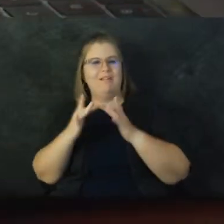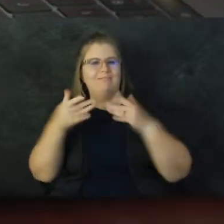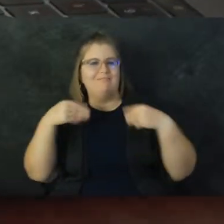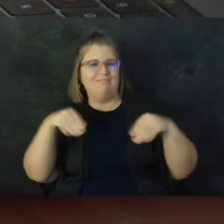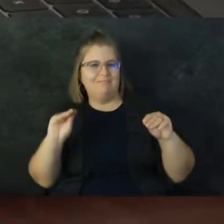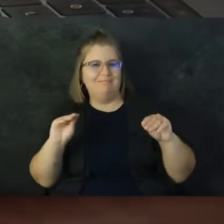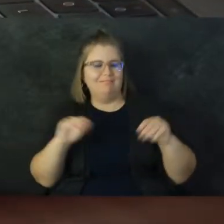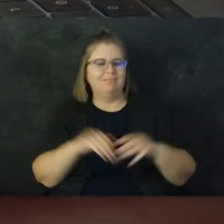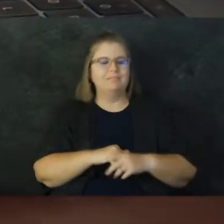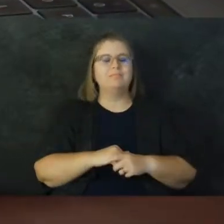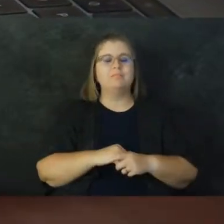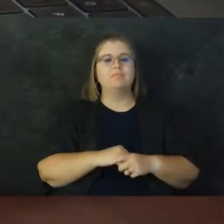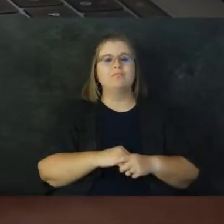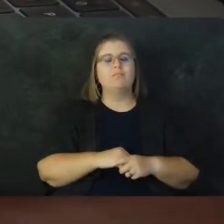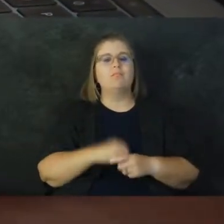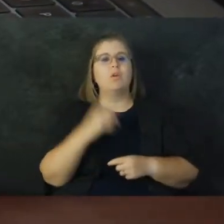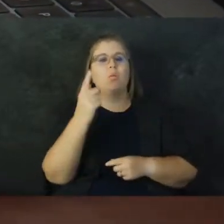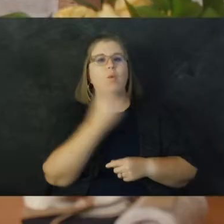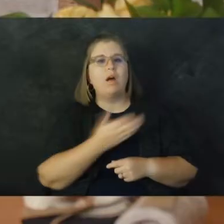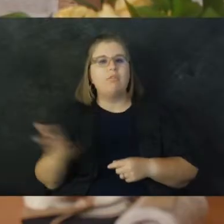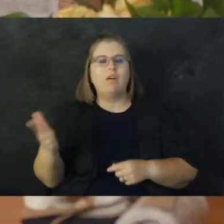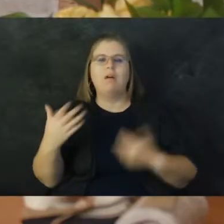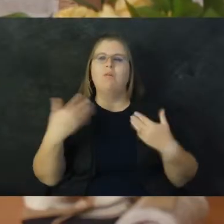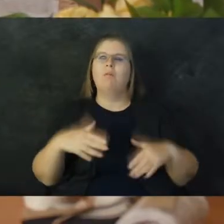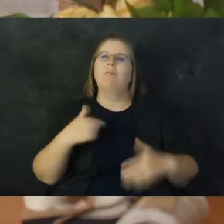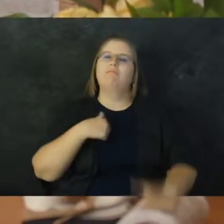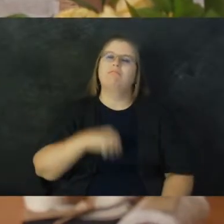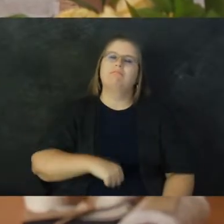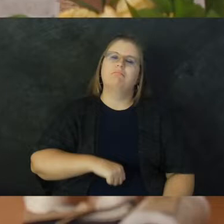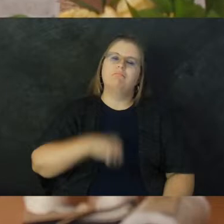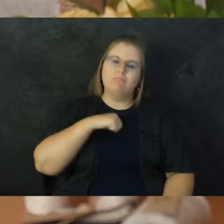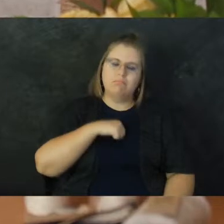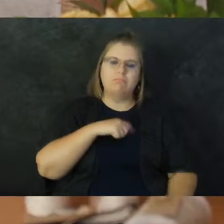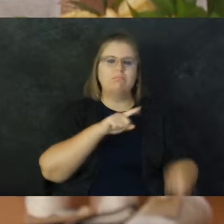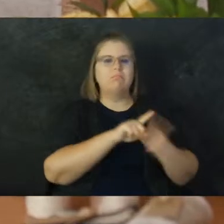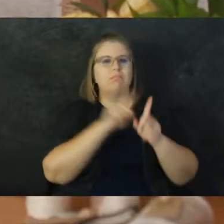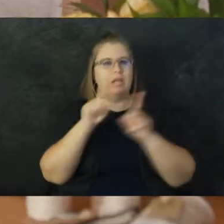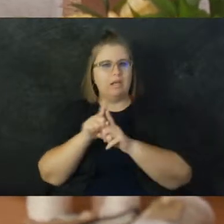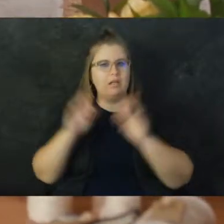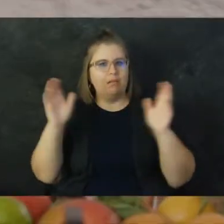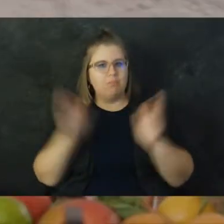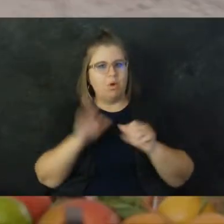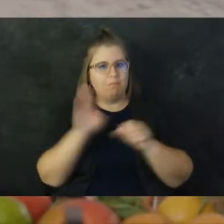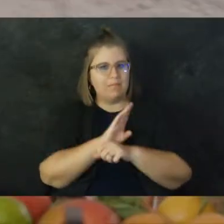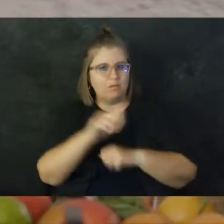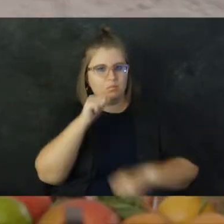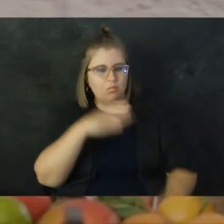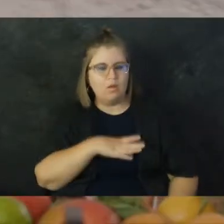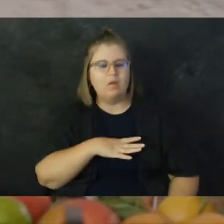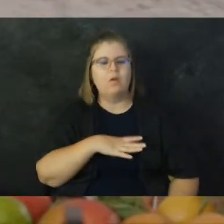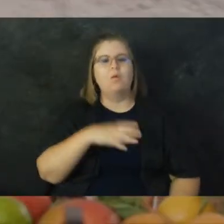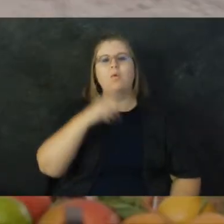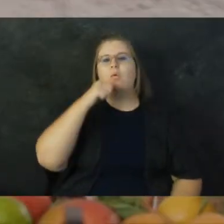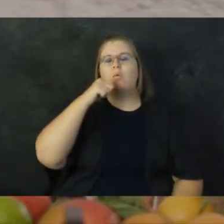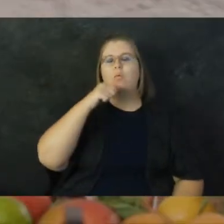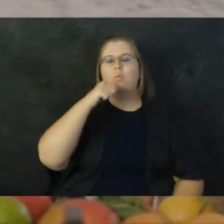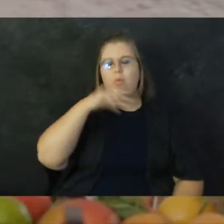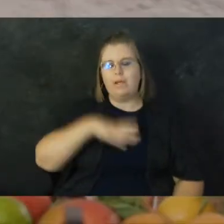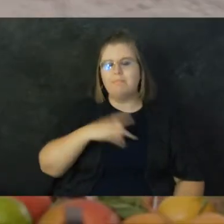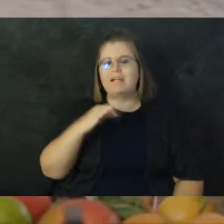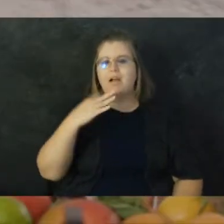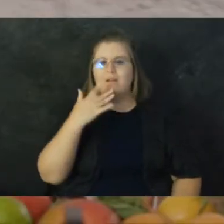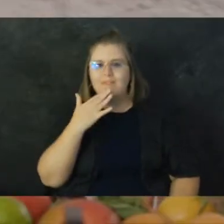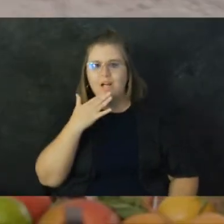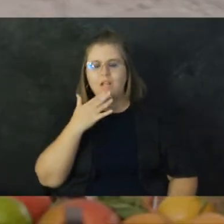tackle with other e-commerce sites. One of the things I'm most proud of as a small business owner, woman